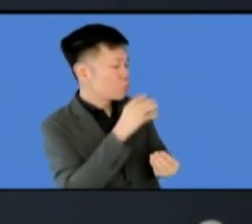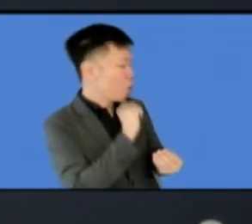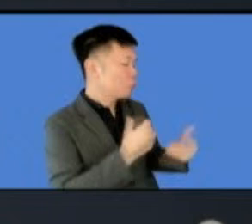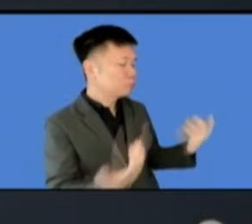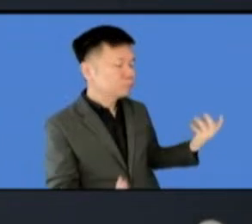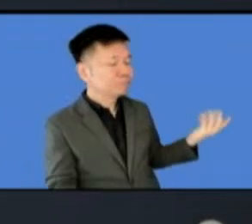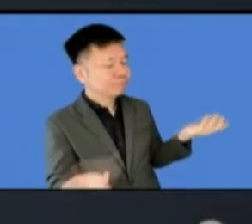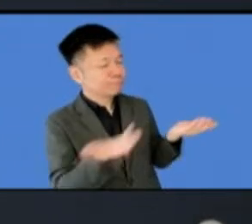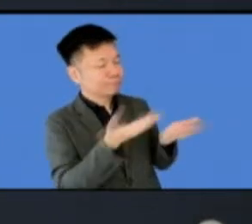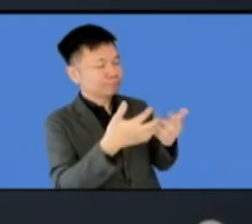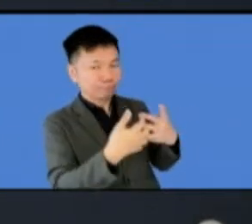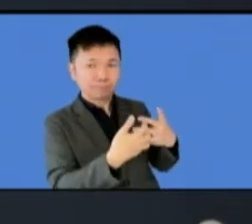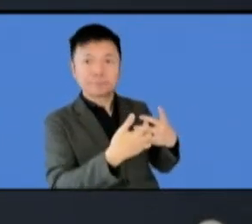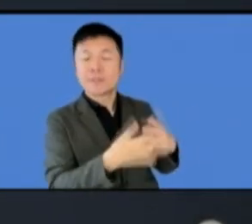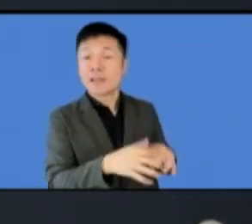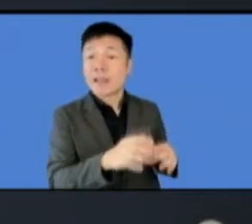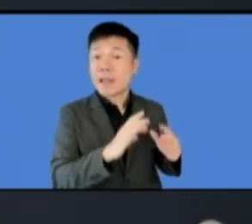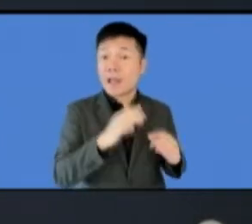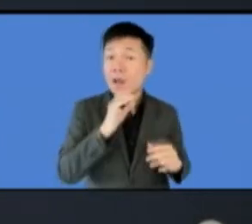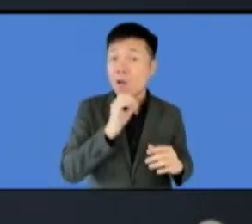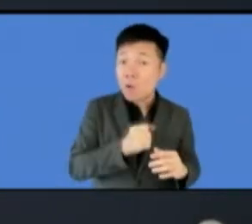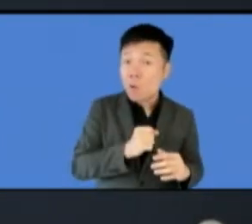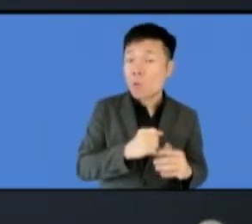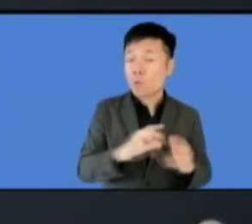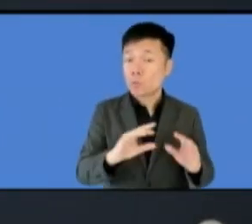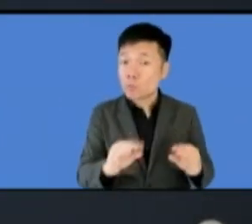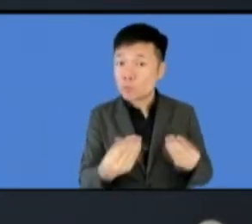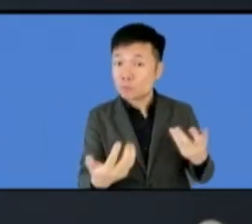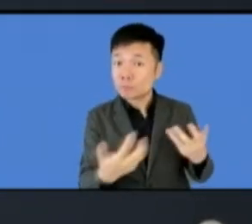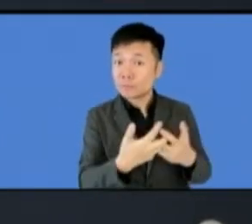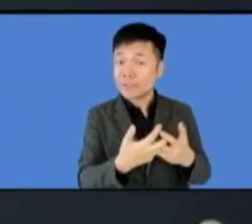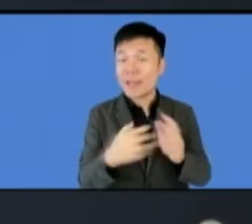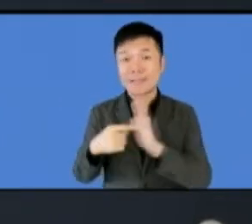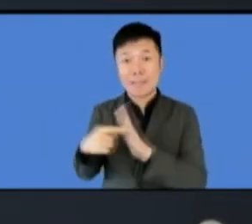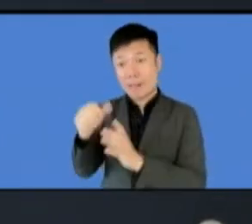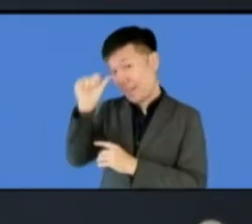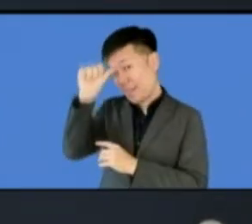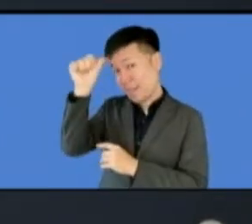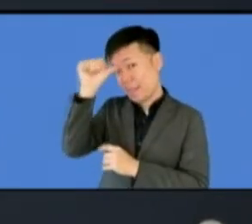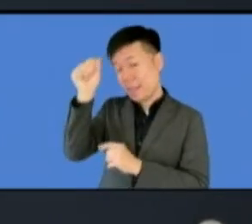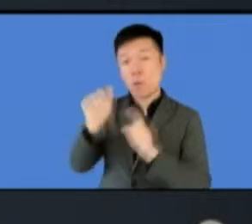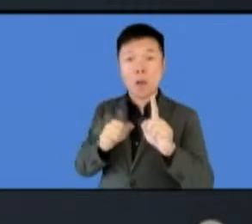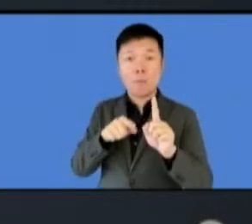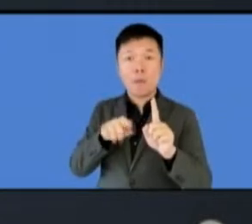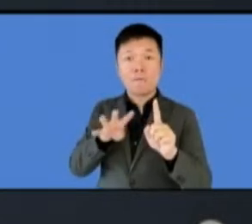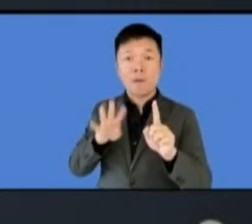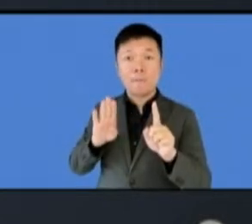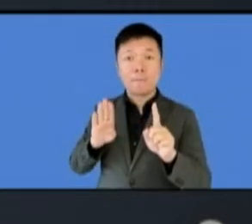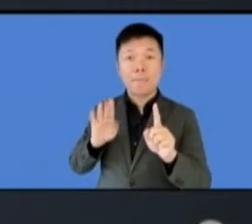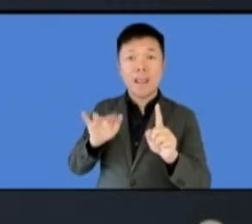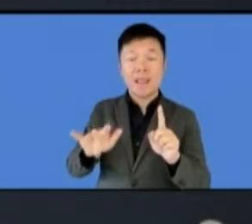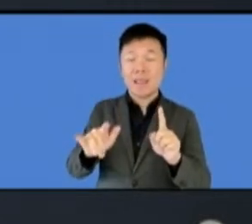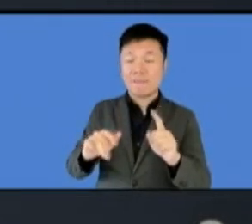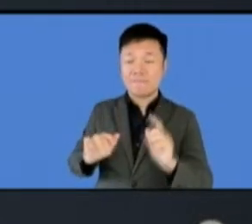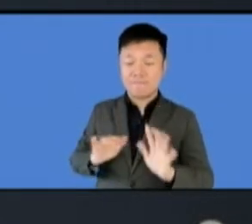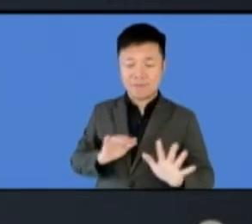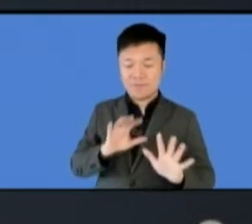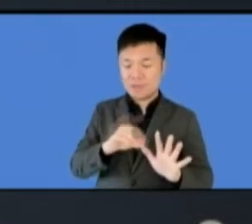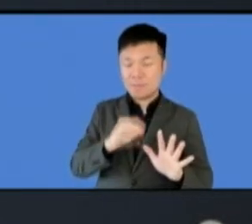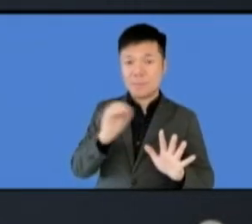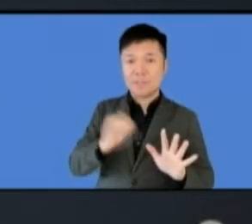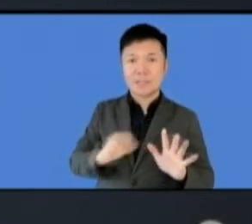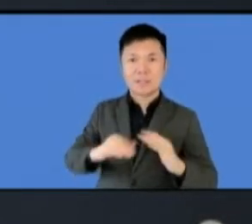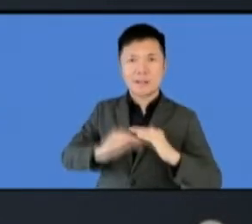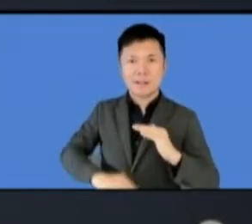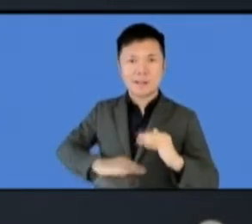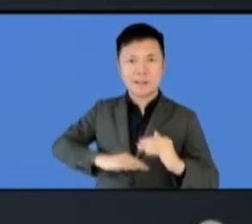about cohorts living together. Take India as an example, 1.4 billion population, 50% below 30, 10% more than